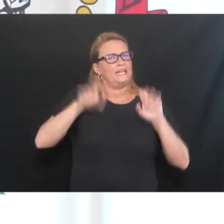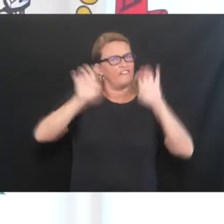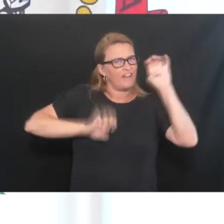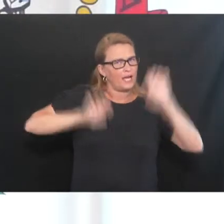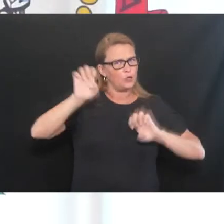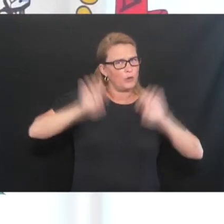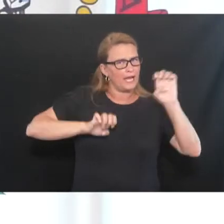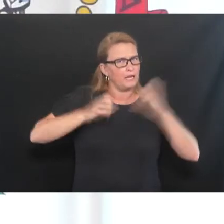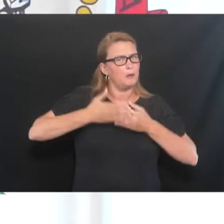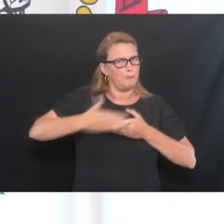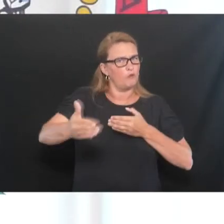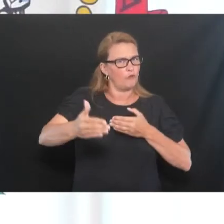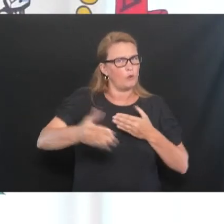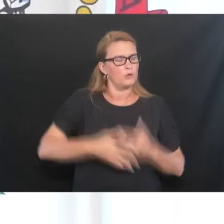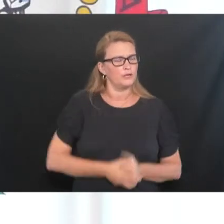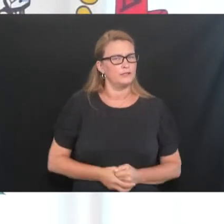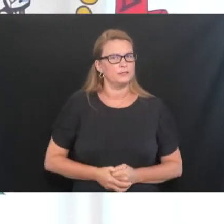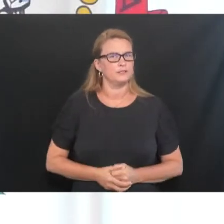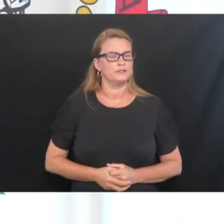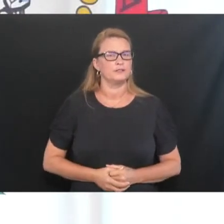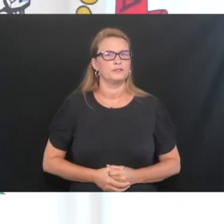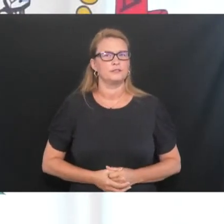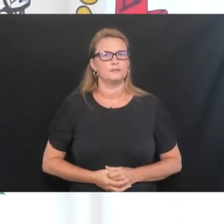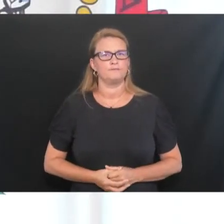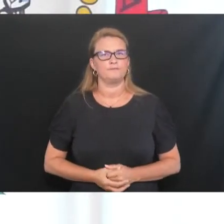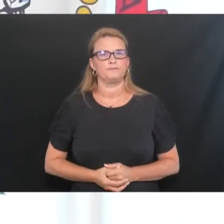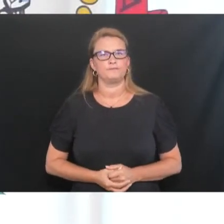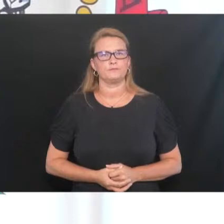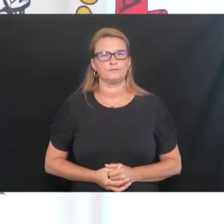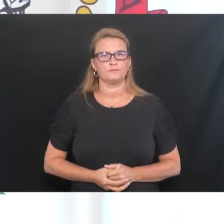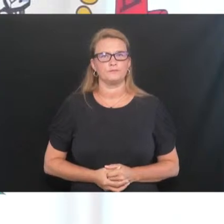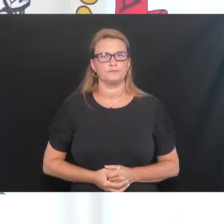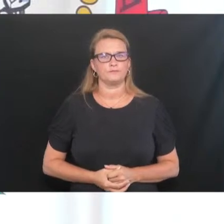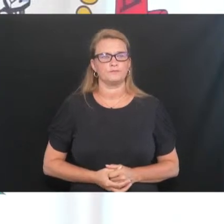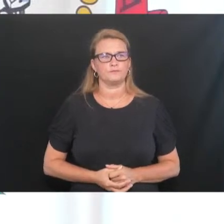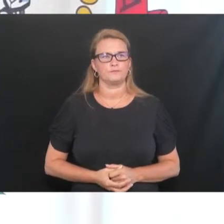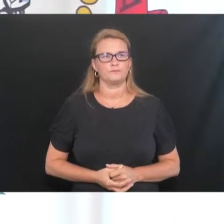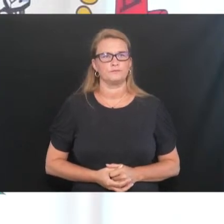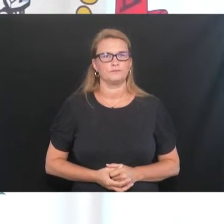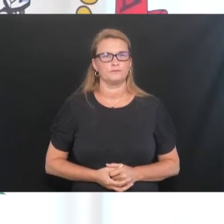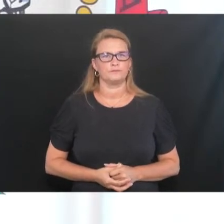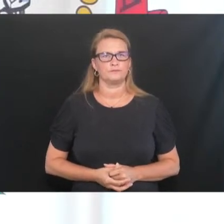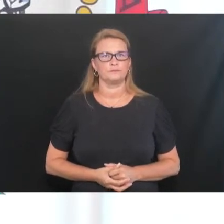Charles, the main thing is just this. Let's just say where we are.